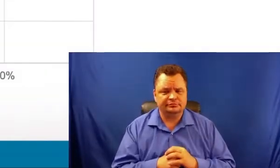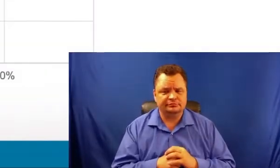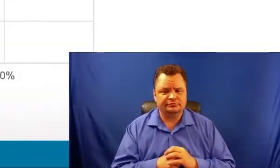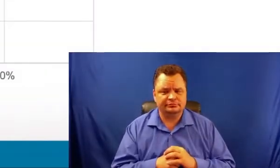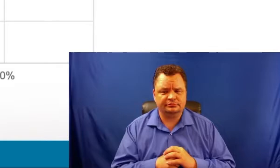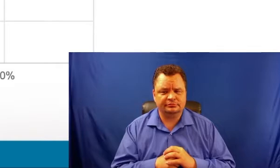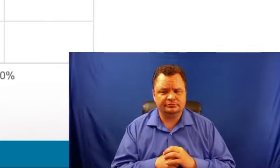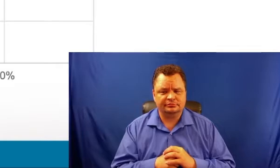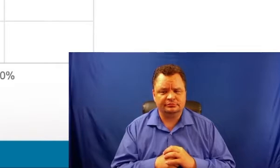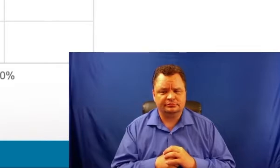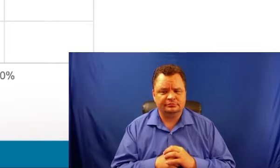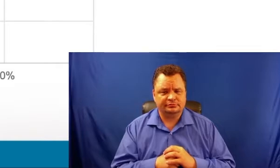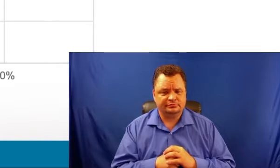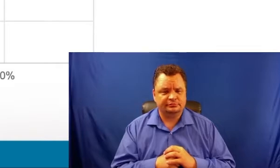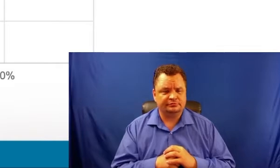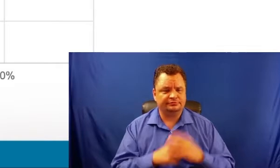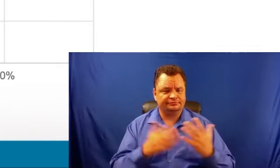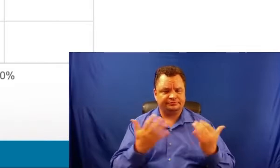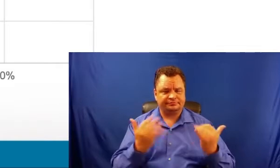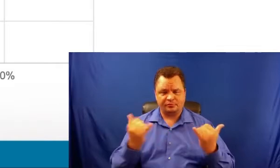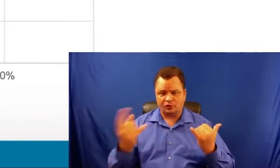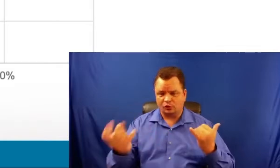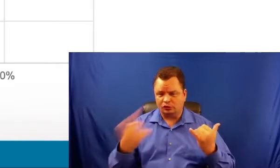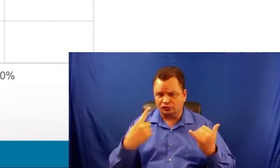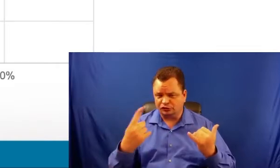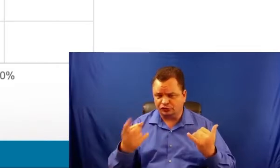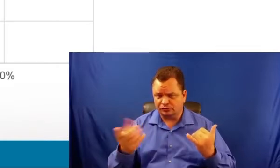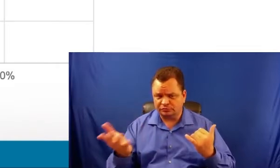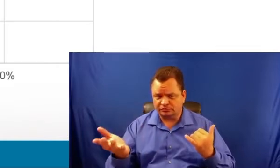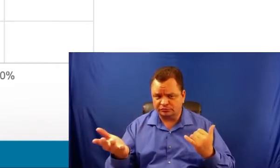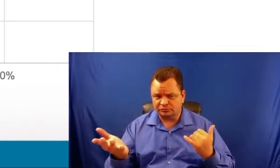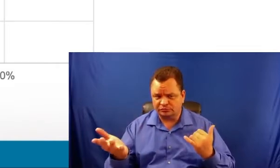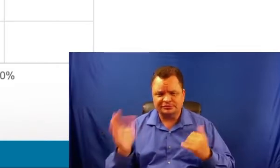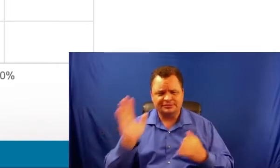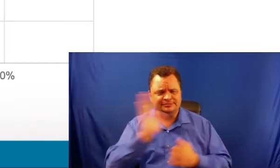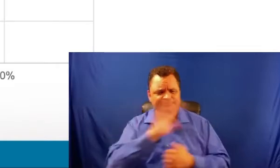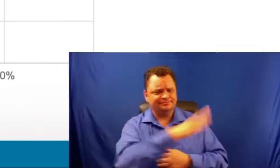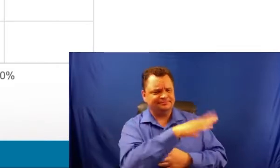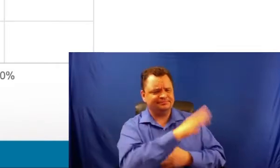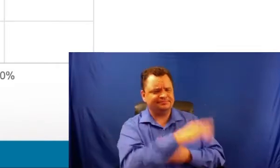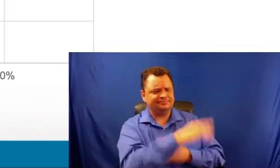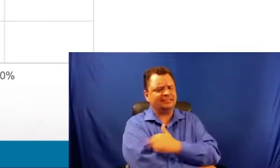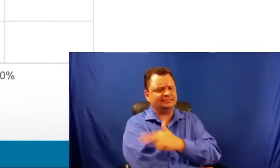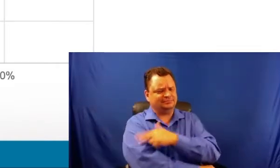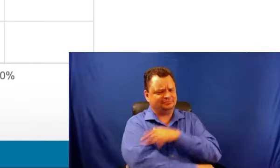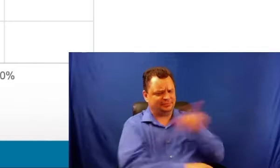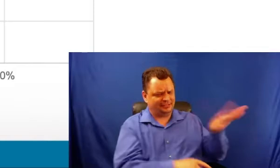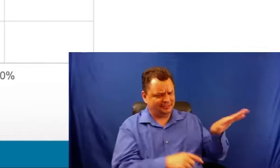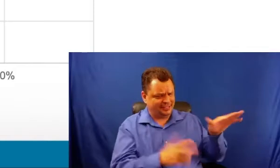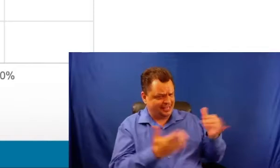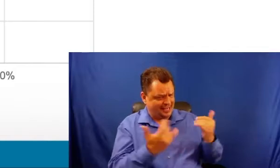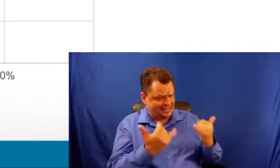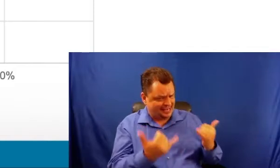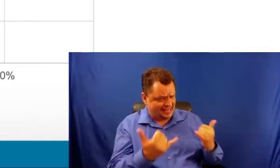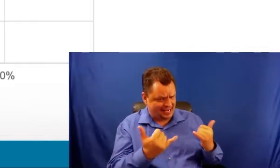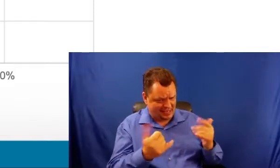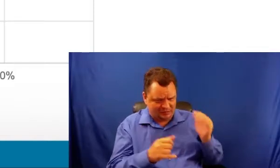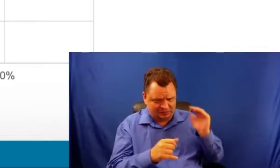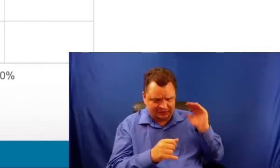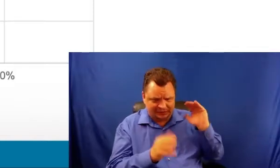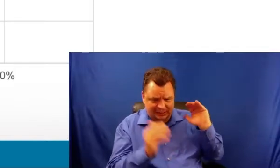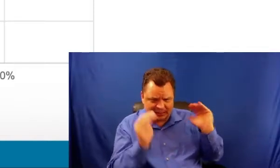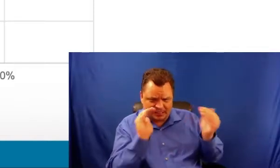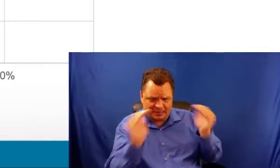moment. Sure. So hospitalizations today, are they similar to the previous ones in terms of